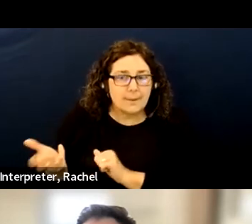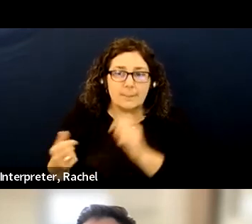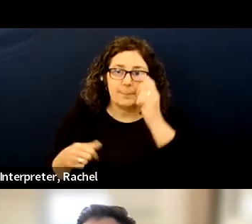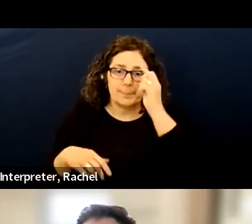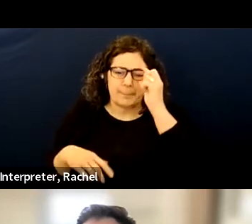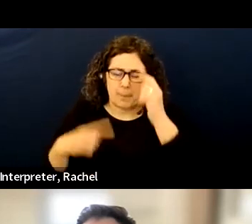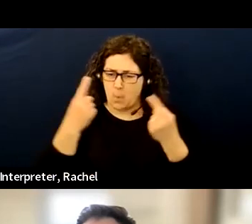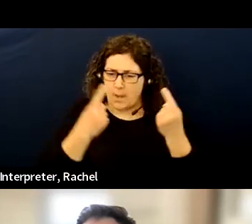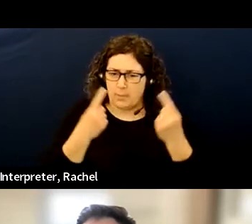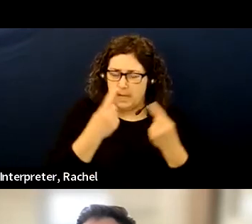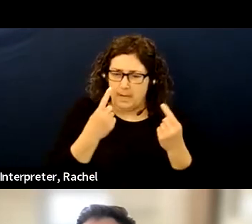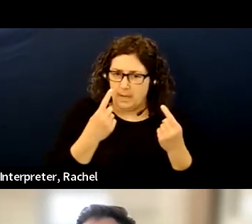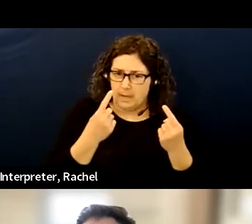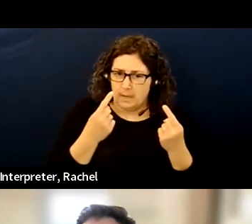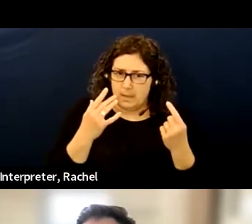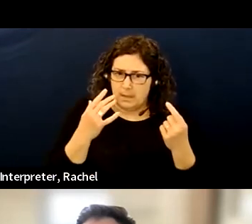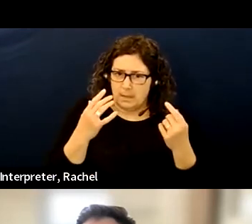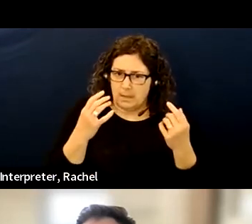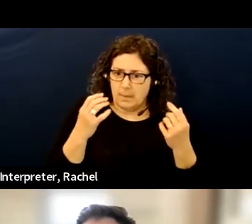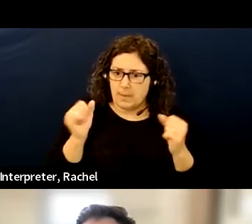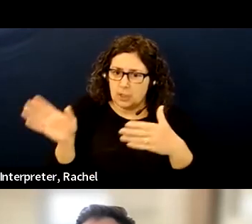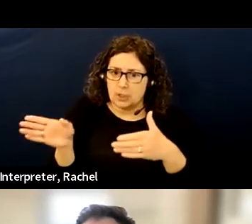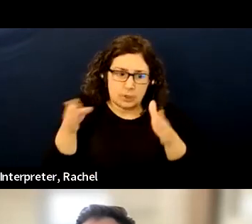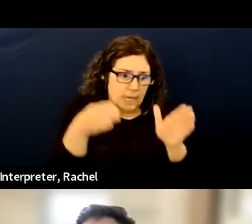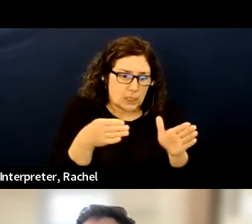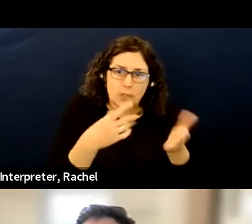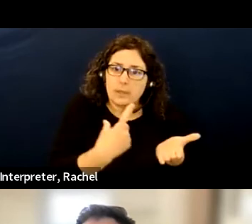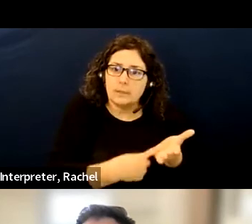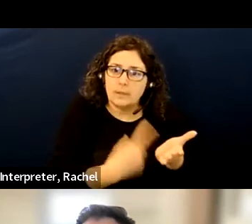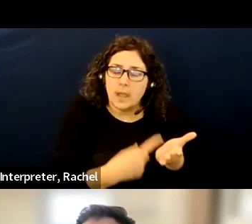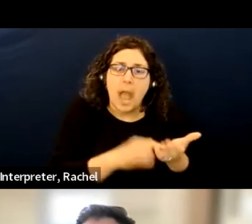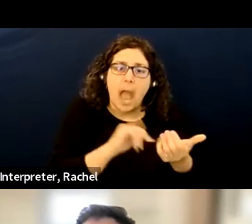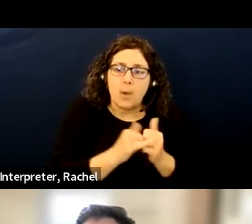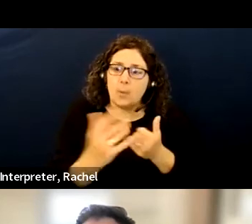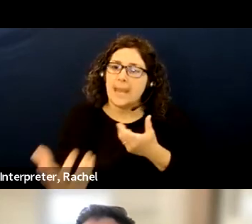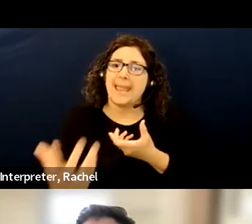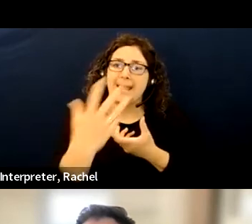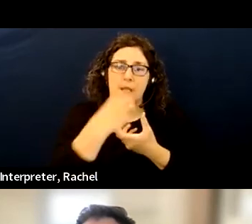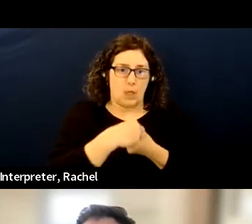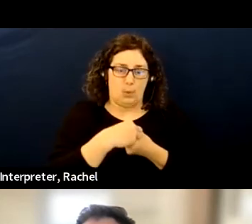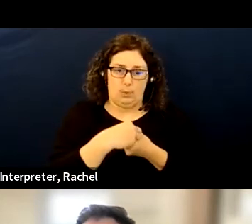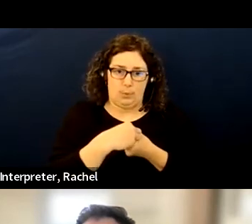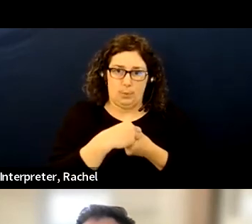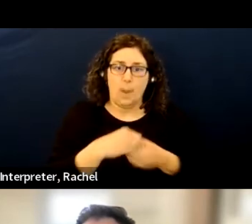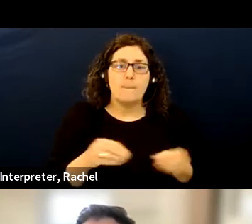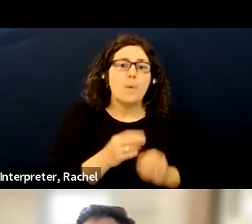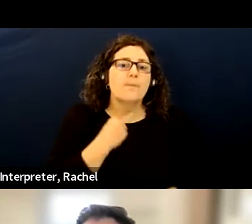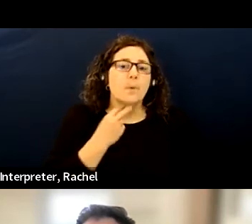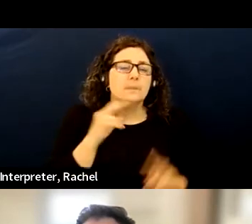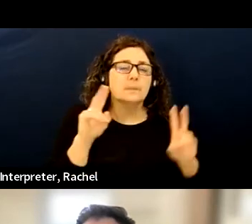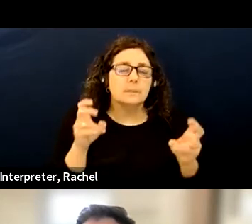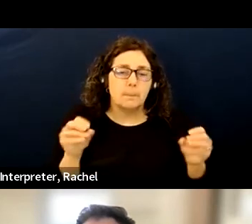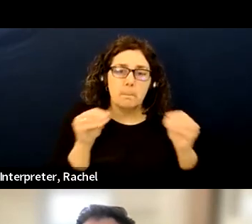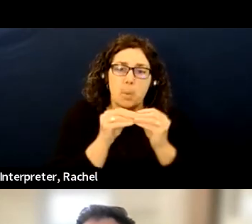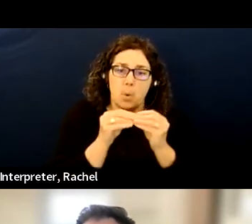I'm wondering if that conversation can start to shift a little bit about how we include more voices in the actual decisions that are